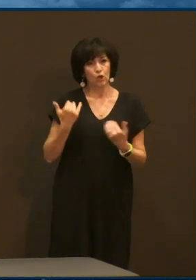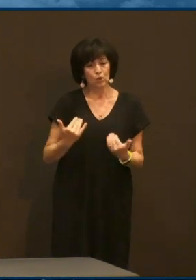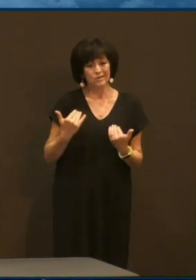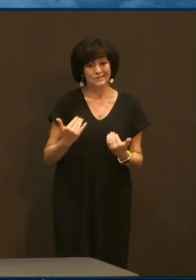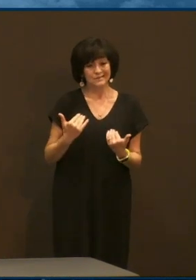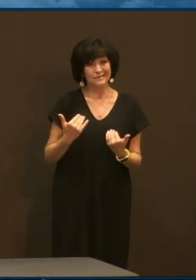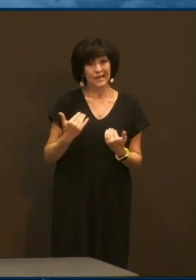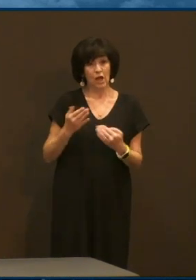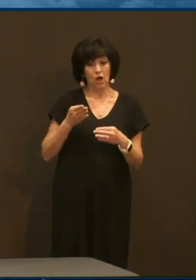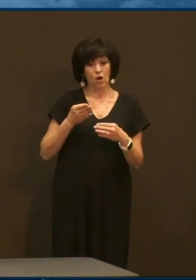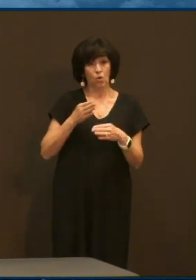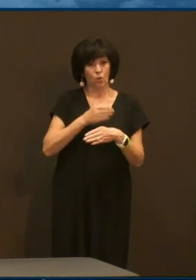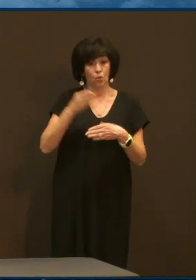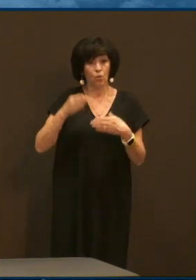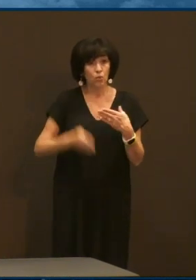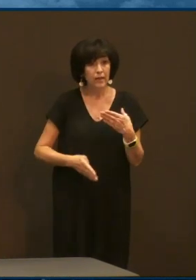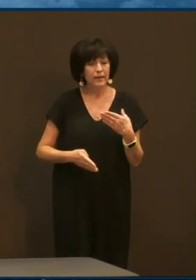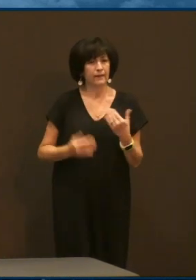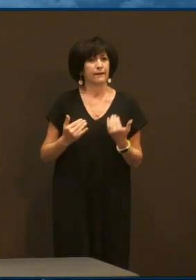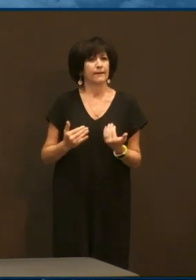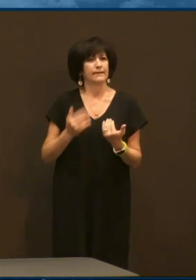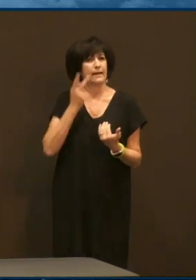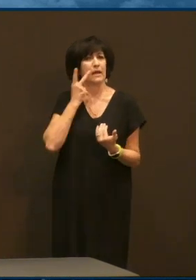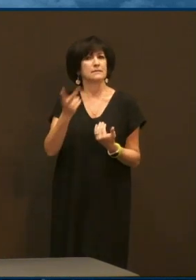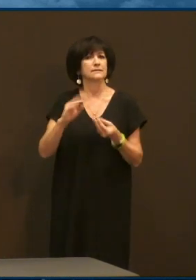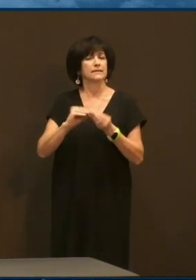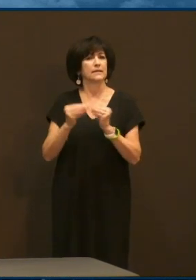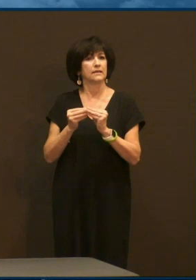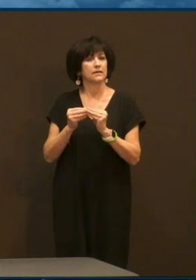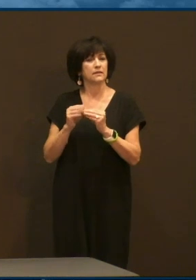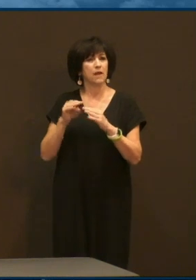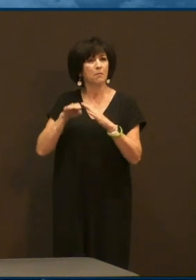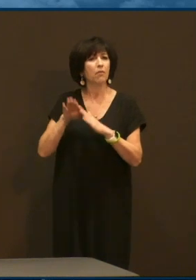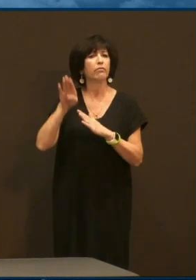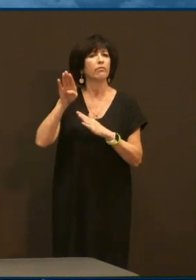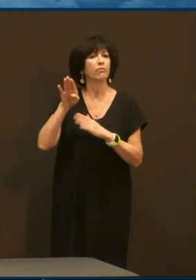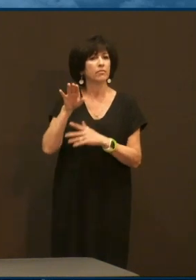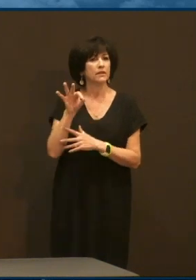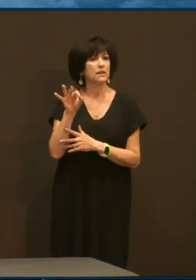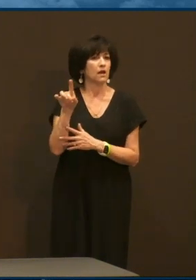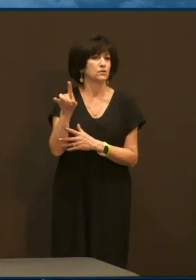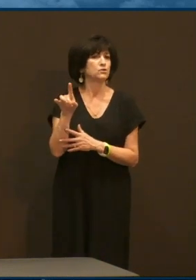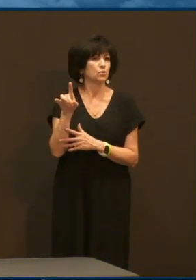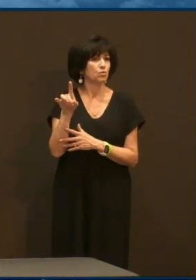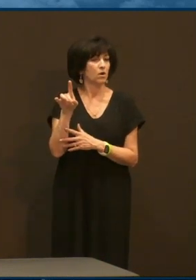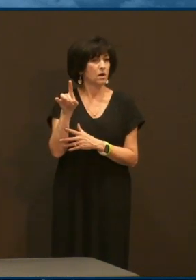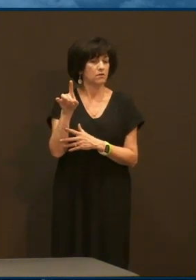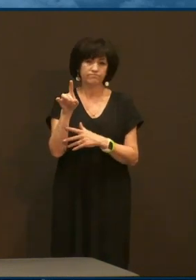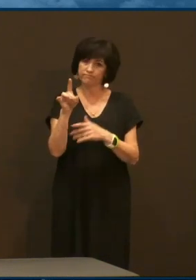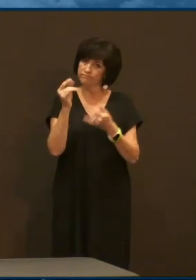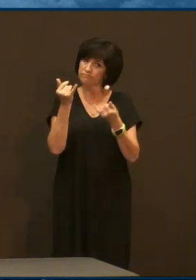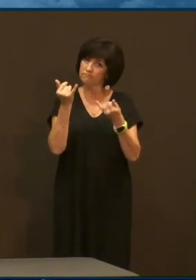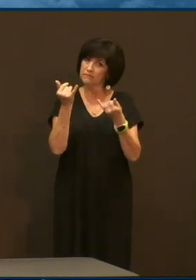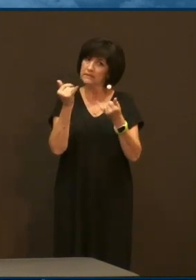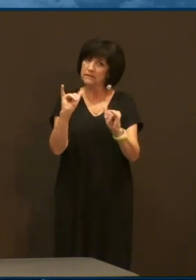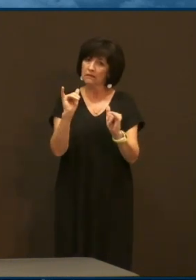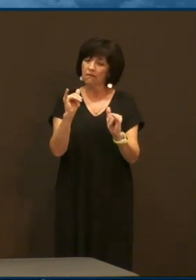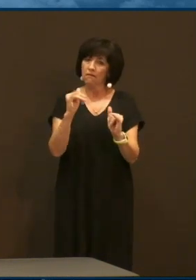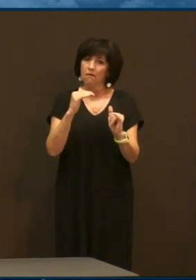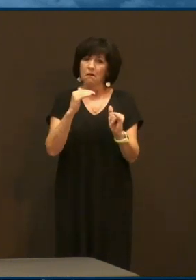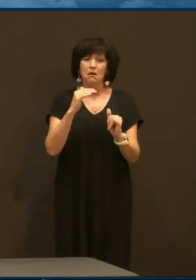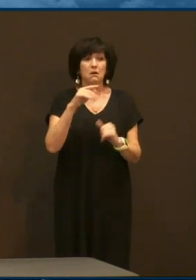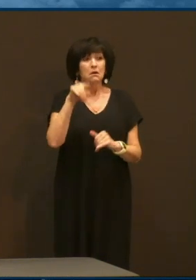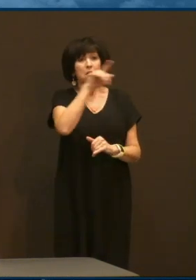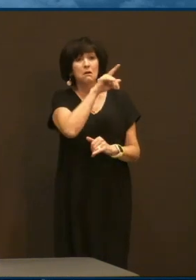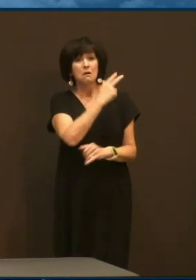the weekend that drove the number up to 91. Still comfortably below our ability, our hospital capacity